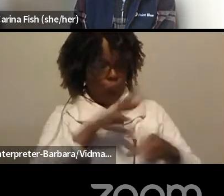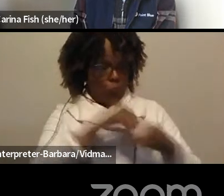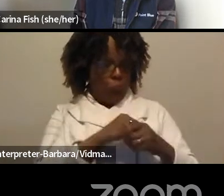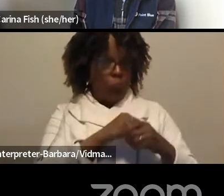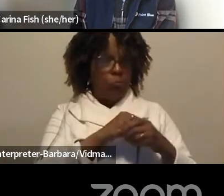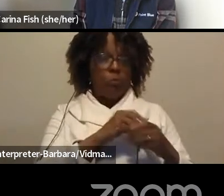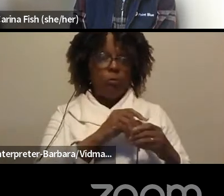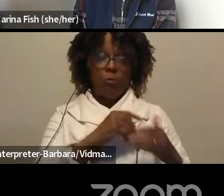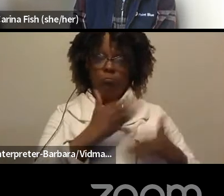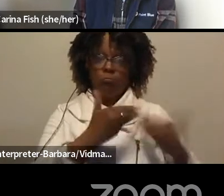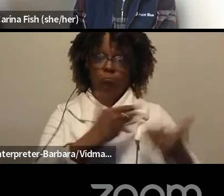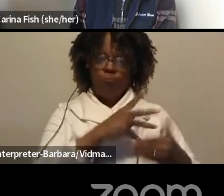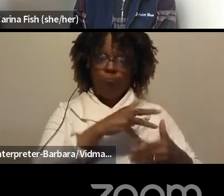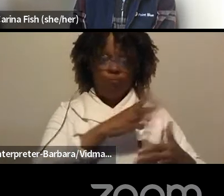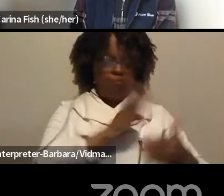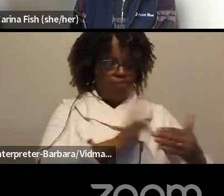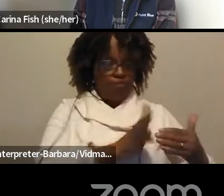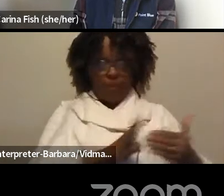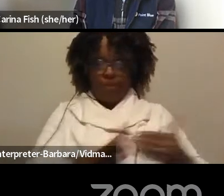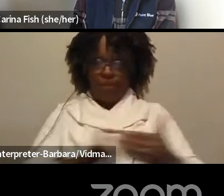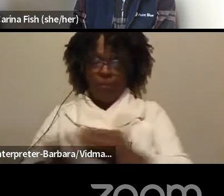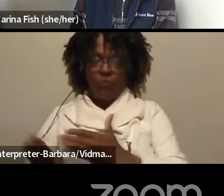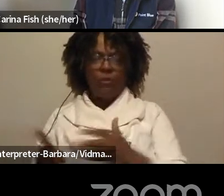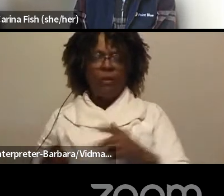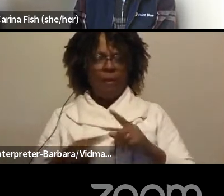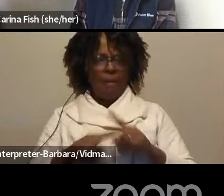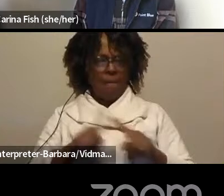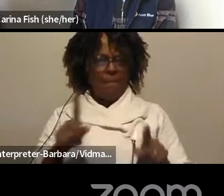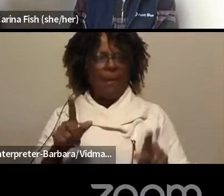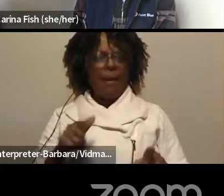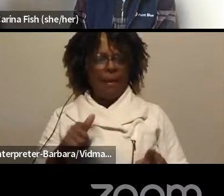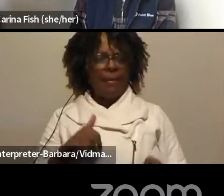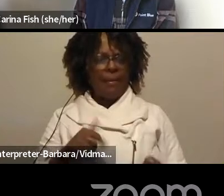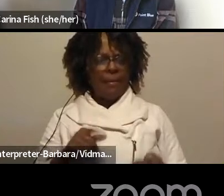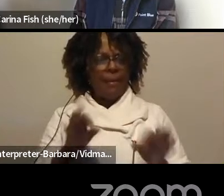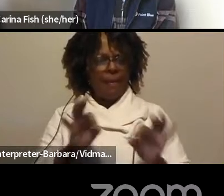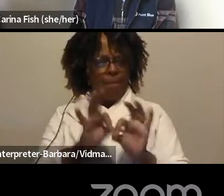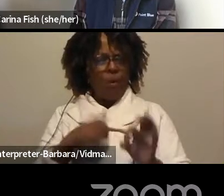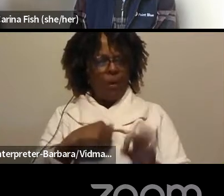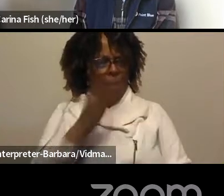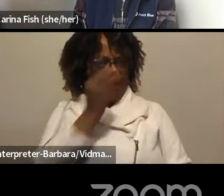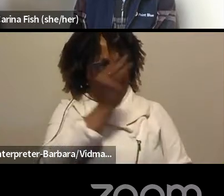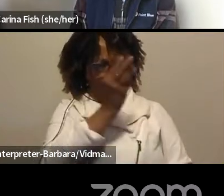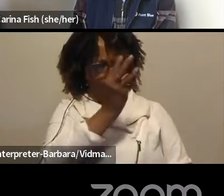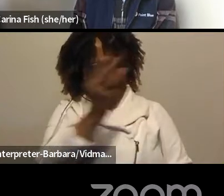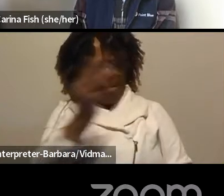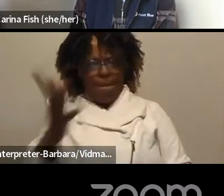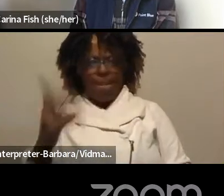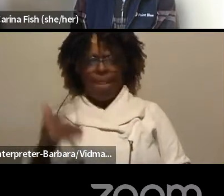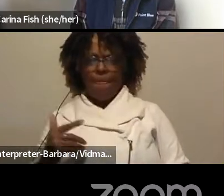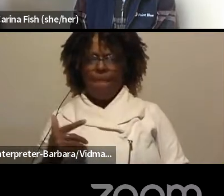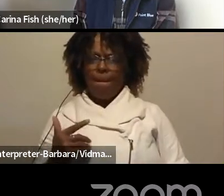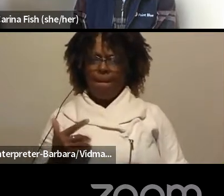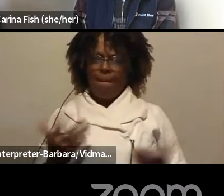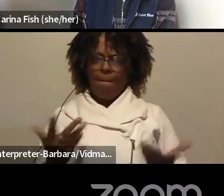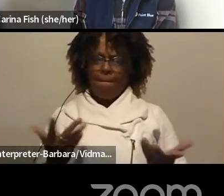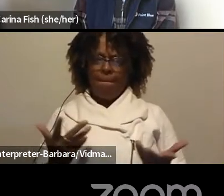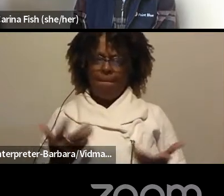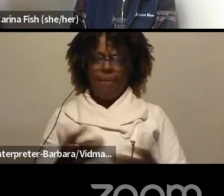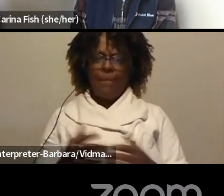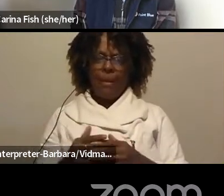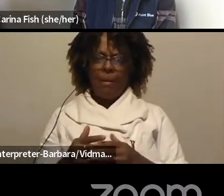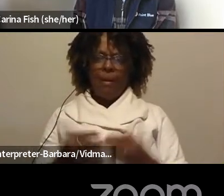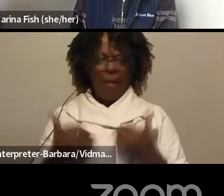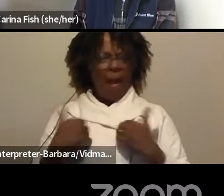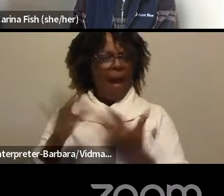whatever, I will let them know. But at the same time, I was like, hey, if you want to, it's your choice, but